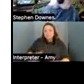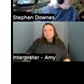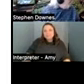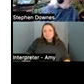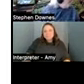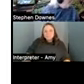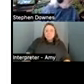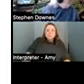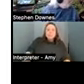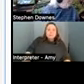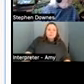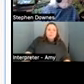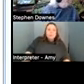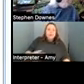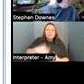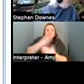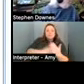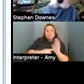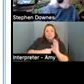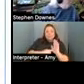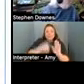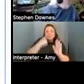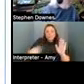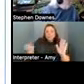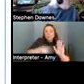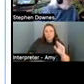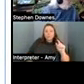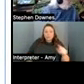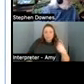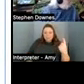a few examples for you um here's one